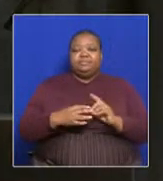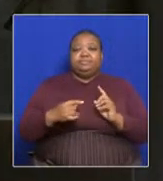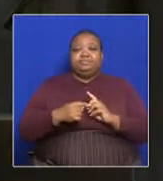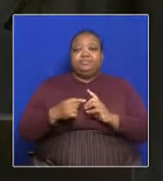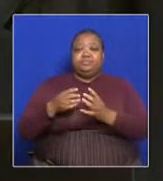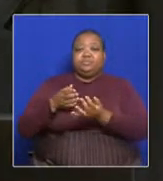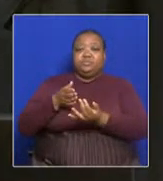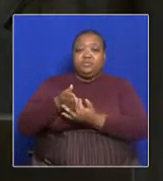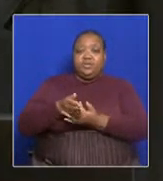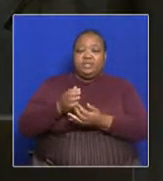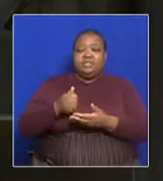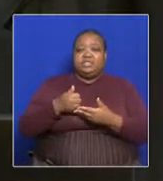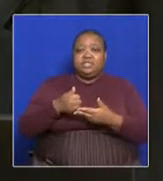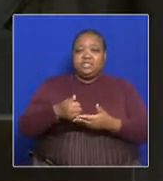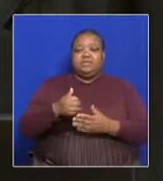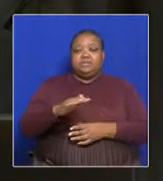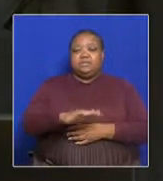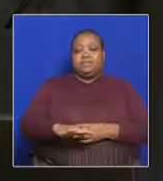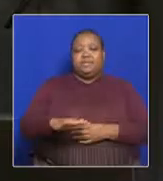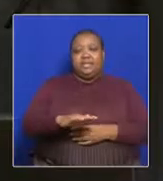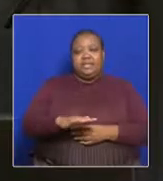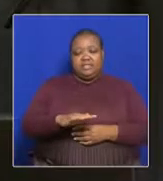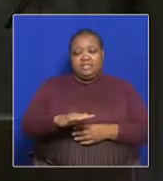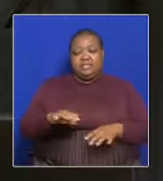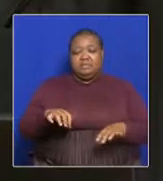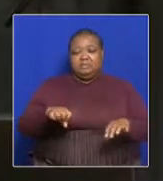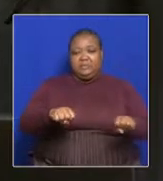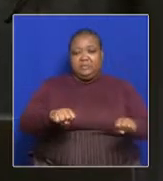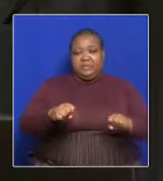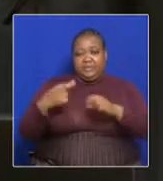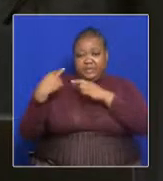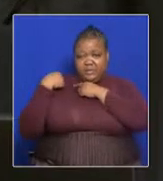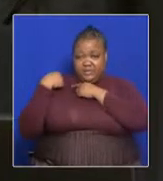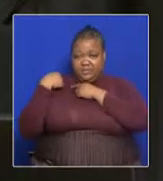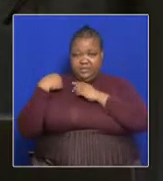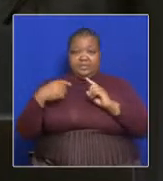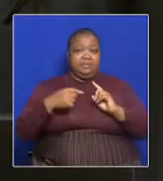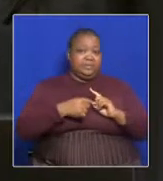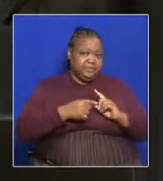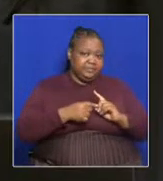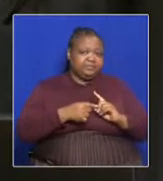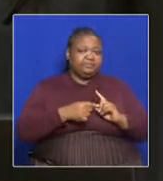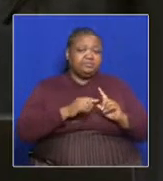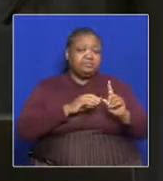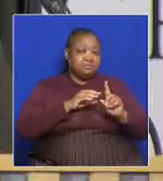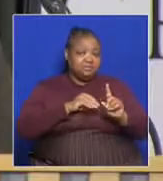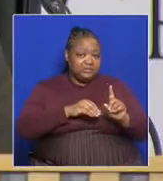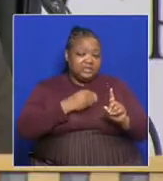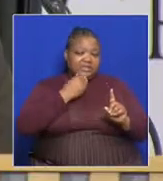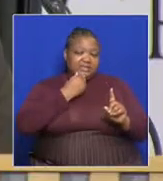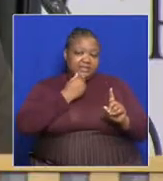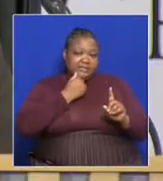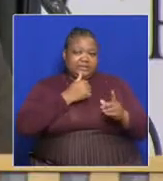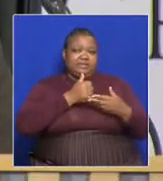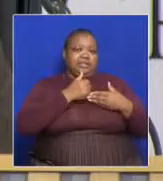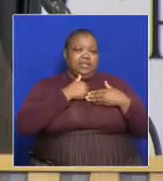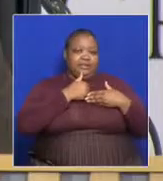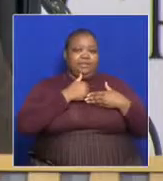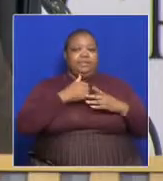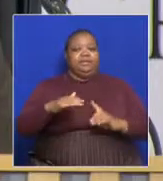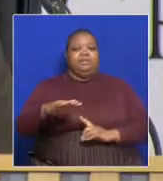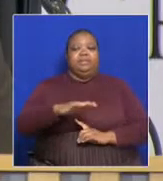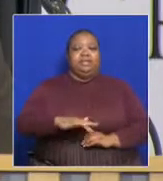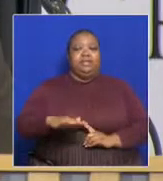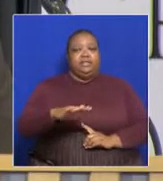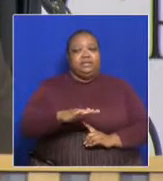get a place, not to take responsibility. It's because you invited him to assist you find a place. And he says they can go